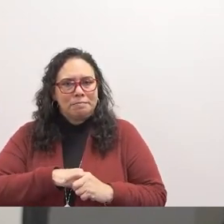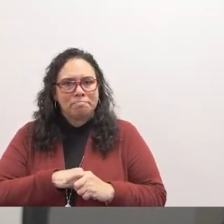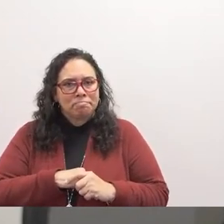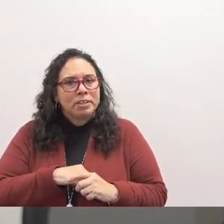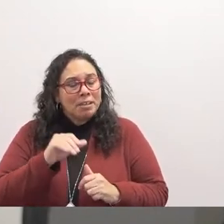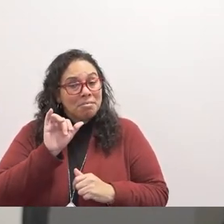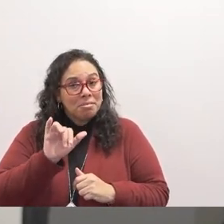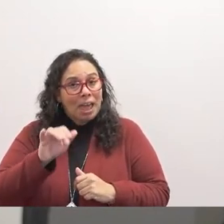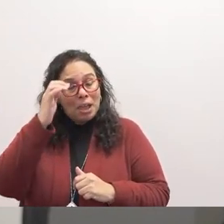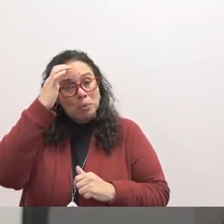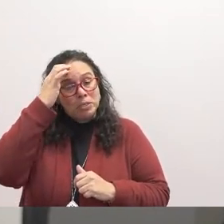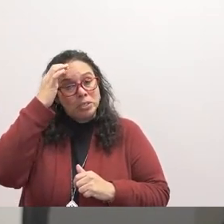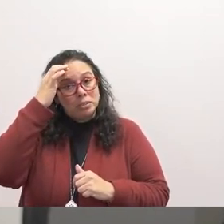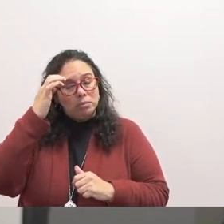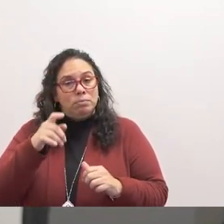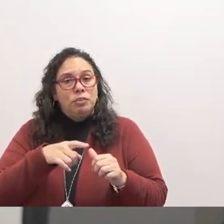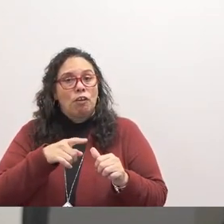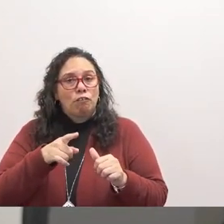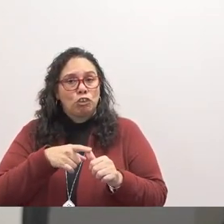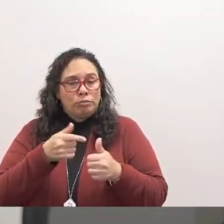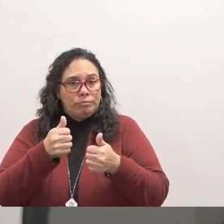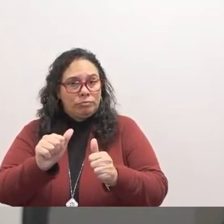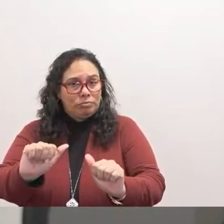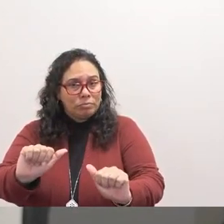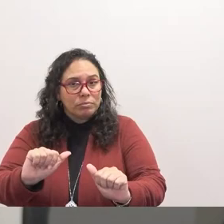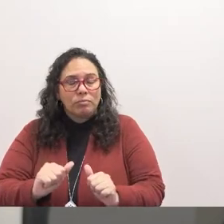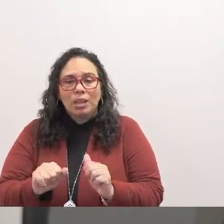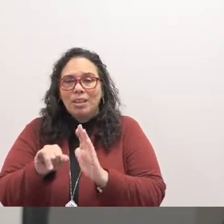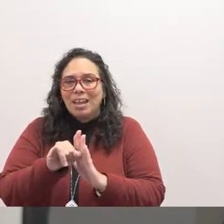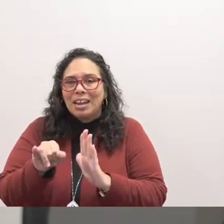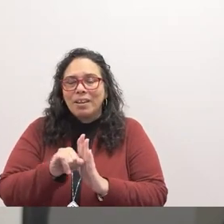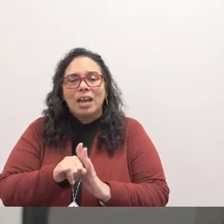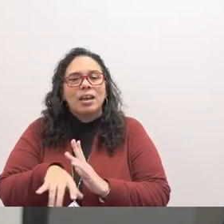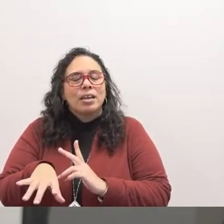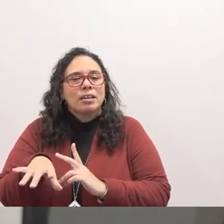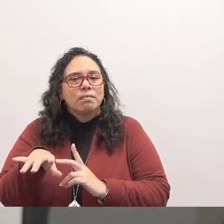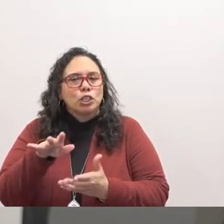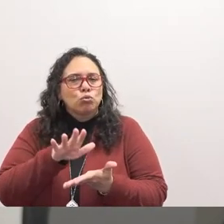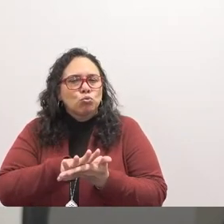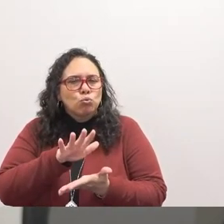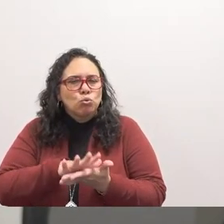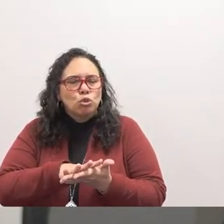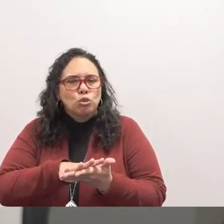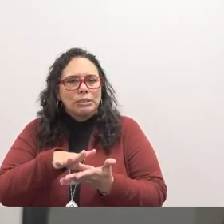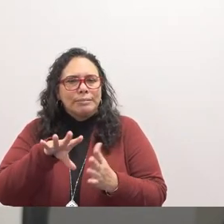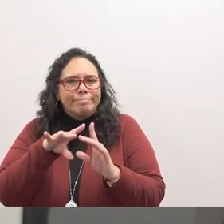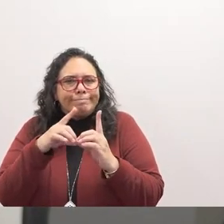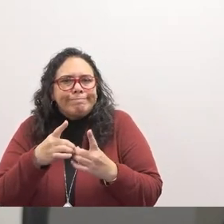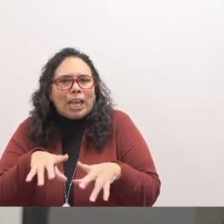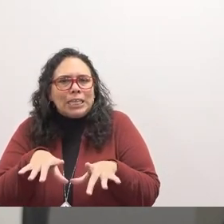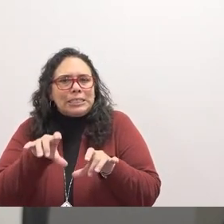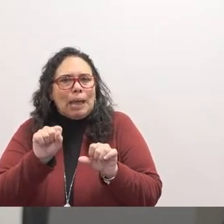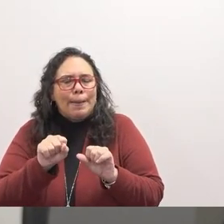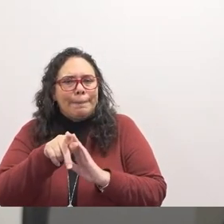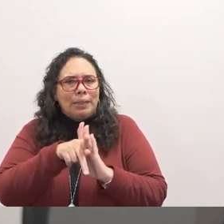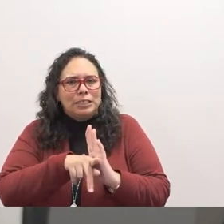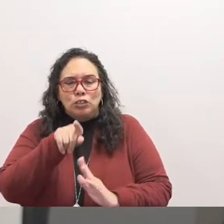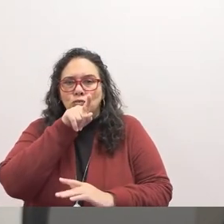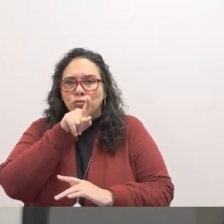was a first attempt to really identify the need for our school district to adopt policies that really deal